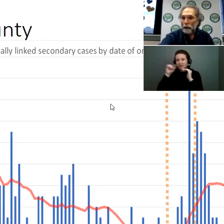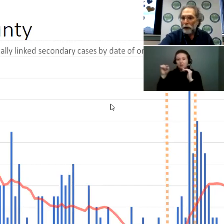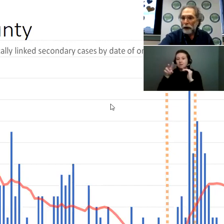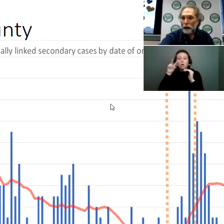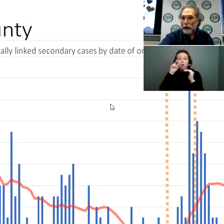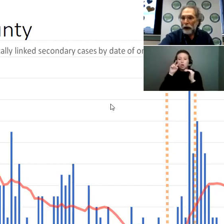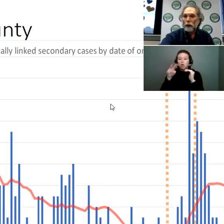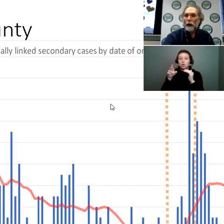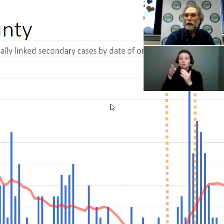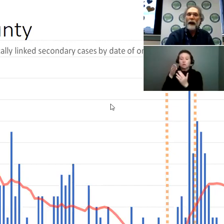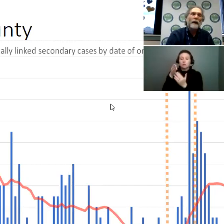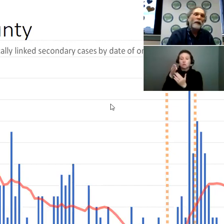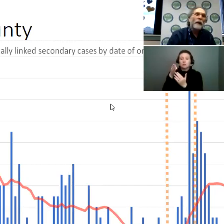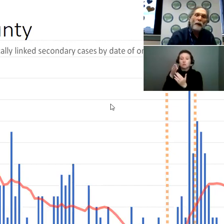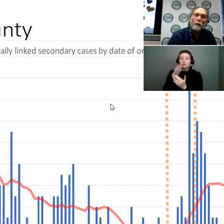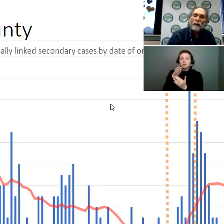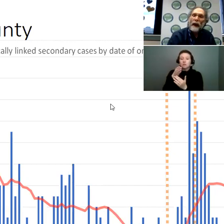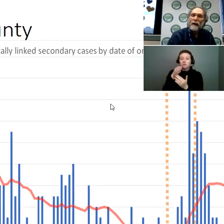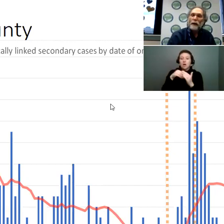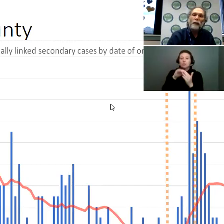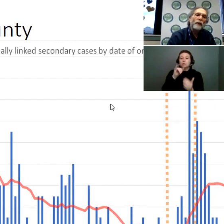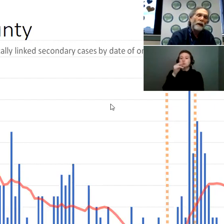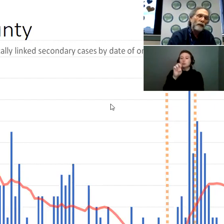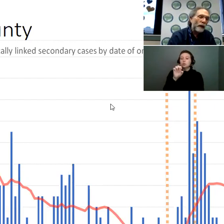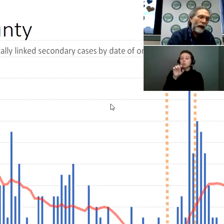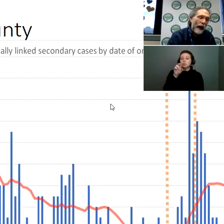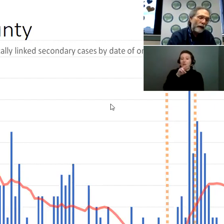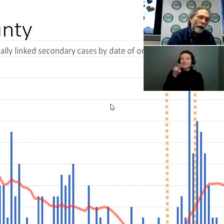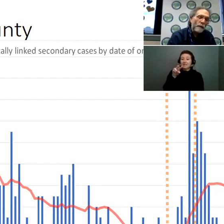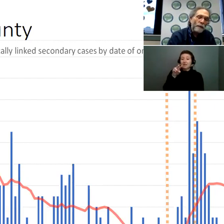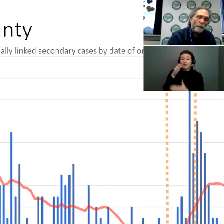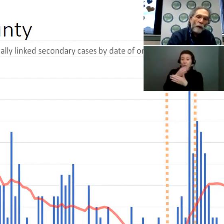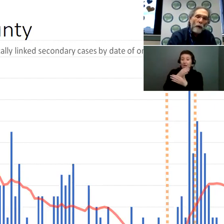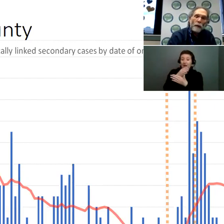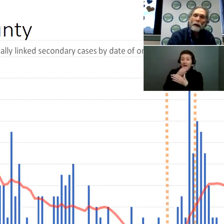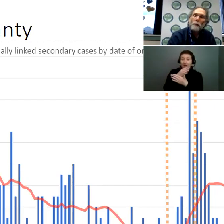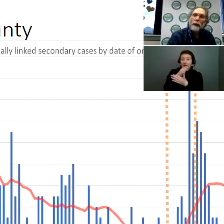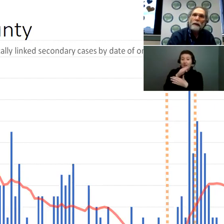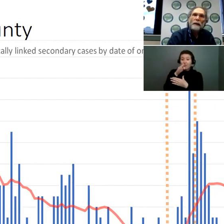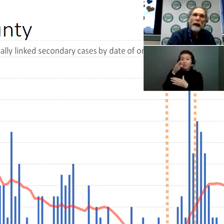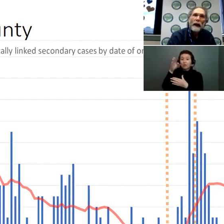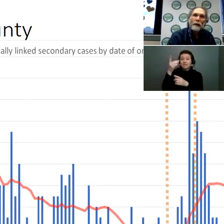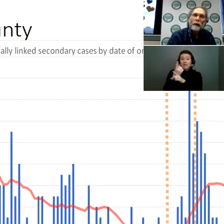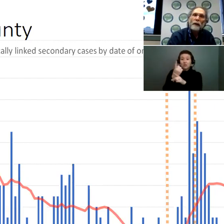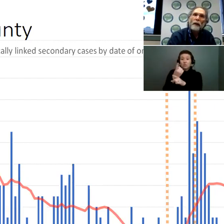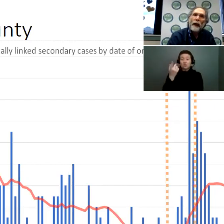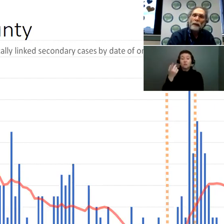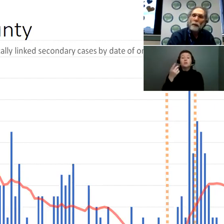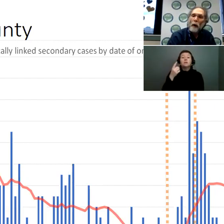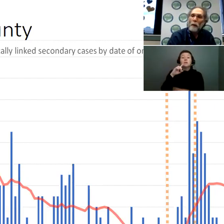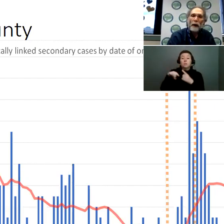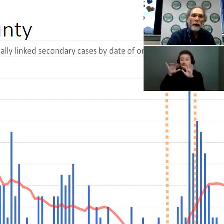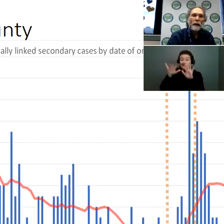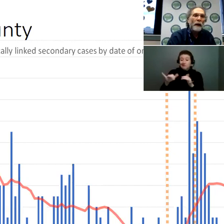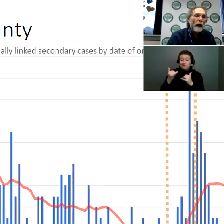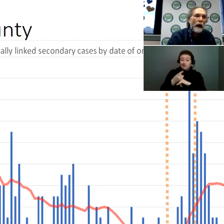the approximately the 22nd. The moving average is accurate. When we complete data entry today